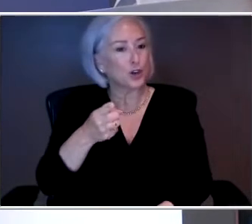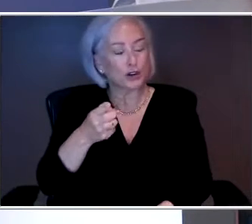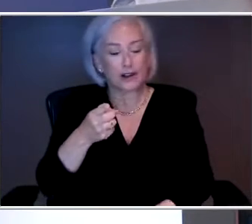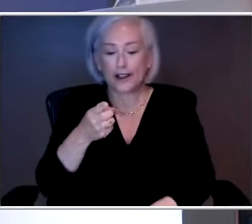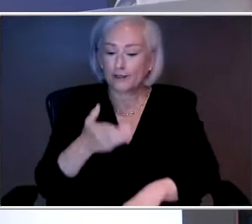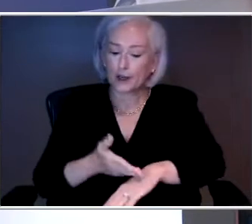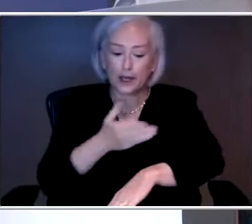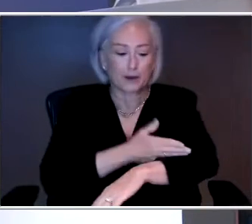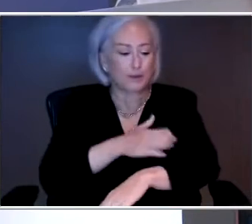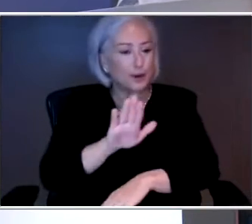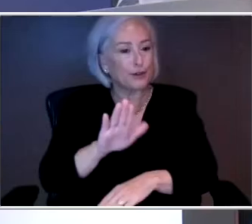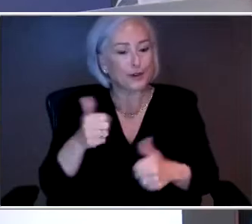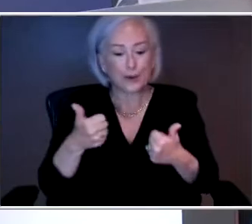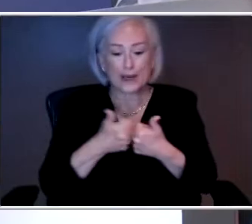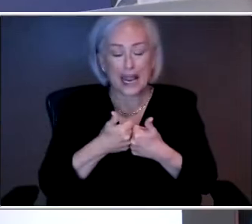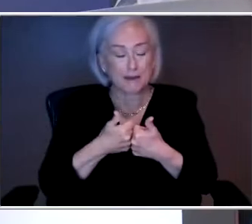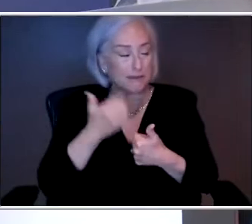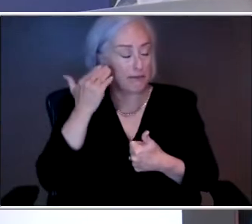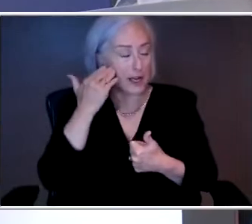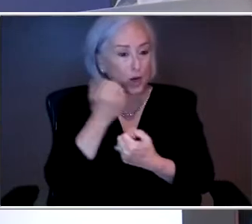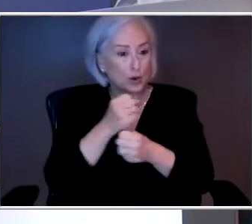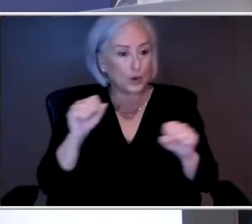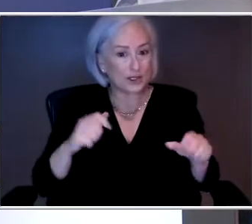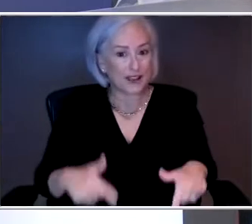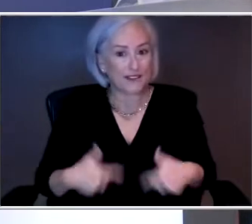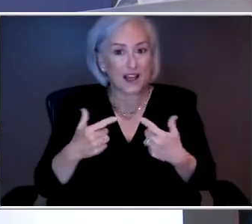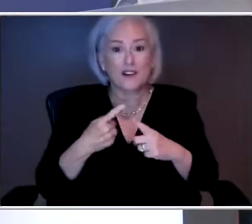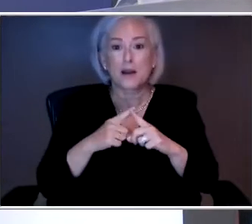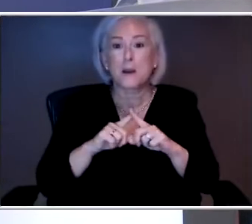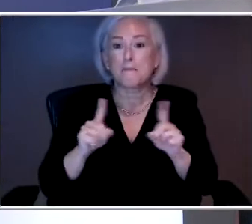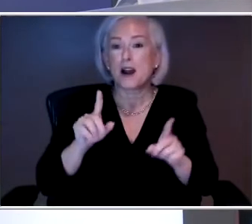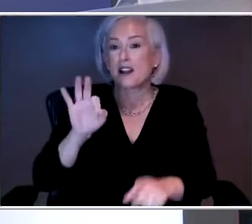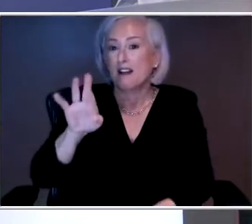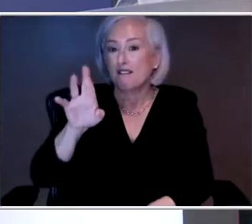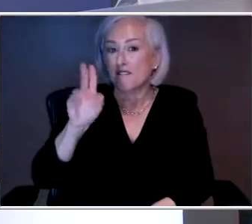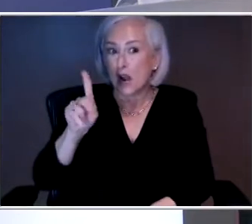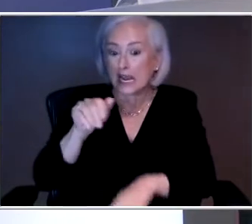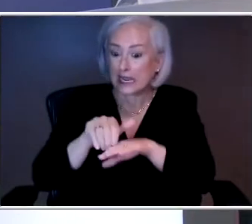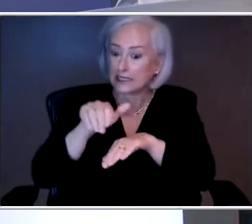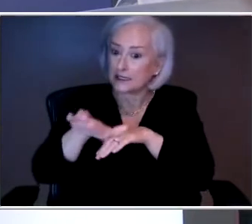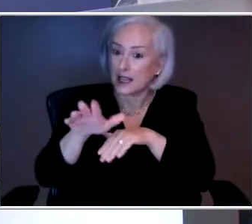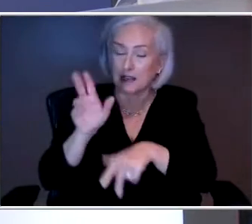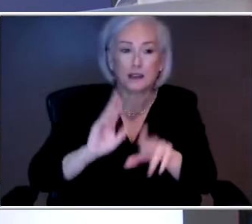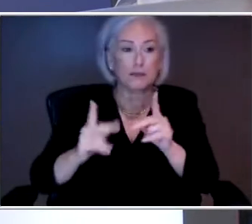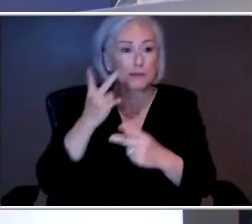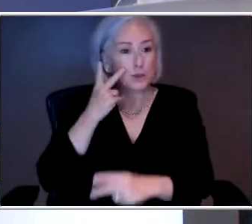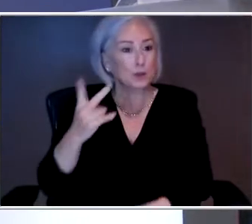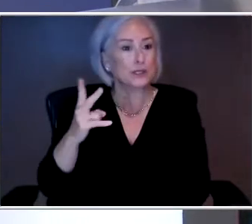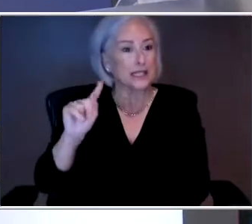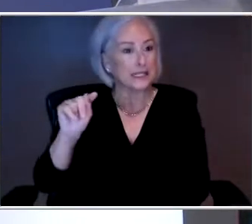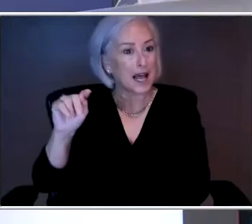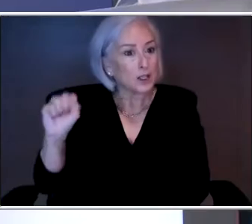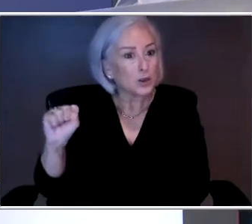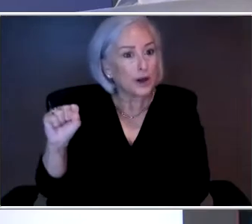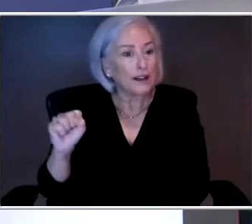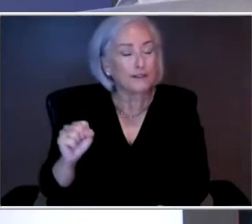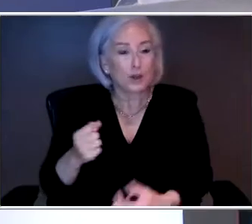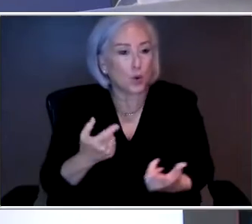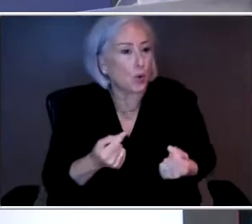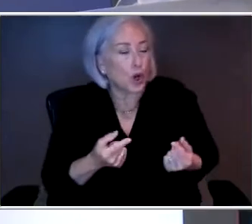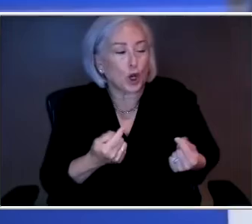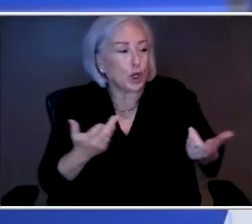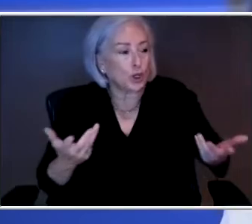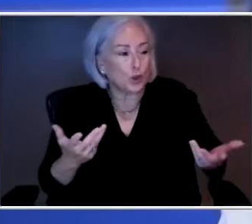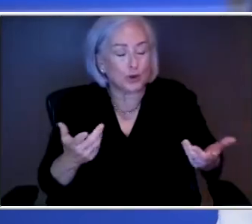and that seems like a big deal. But Frank is sending people to the Taylor Swift concert. So, I know. Well, I mean, what do you do? No, I mean, I introduced Taylor